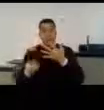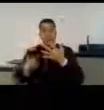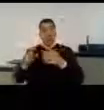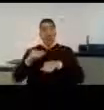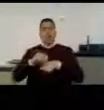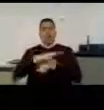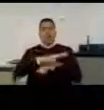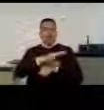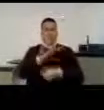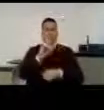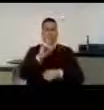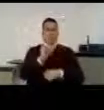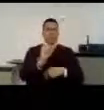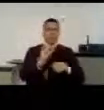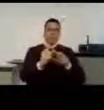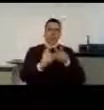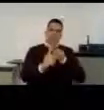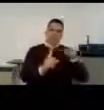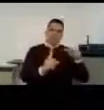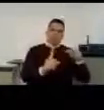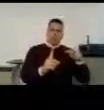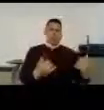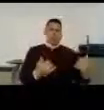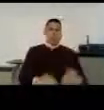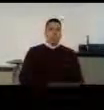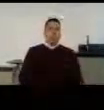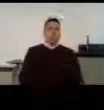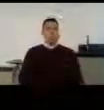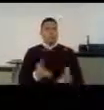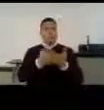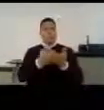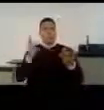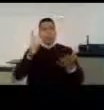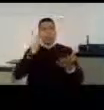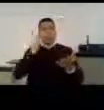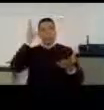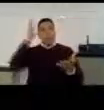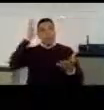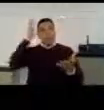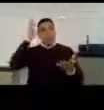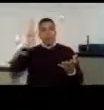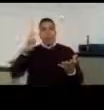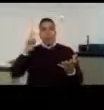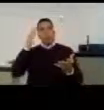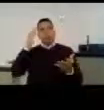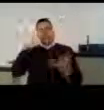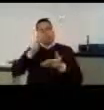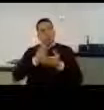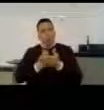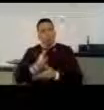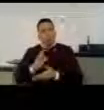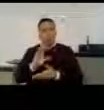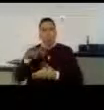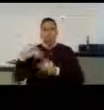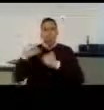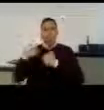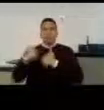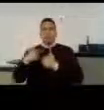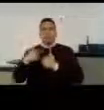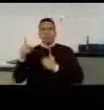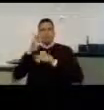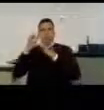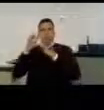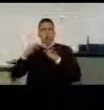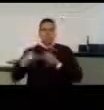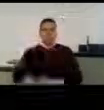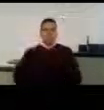today. And as a parent, you need to know what some of those laws are, what are your rights, but also what are your responsibilities. So